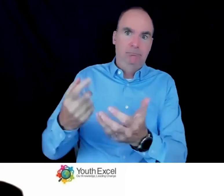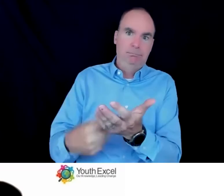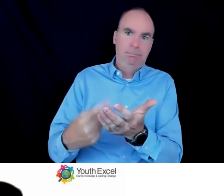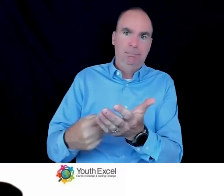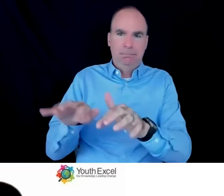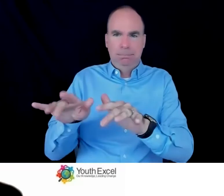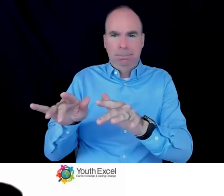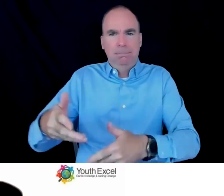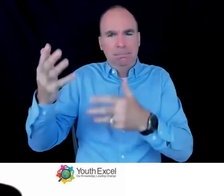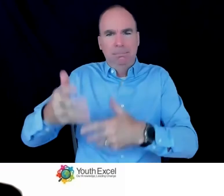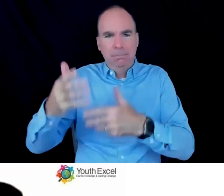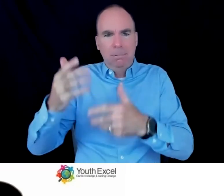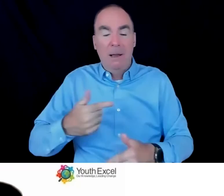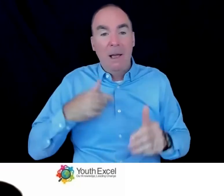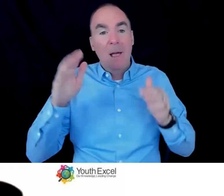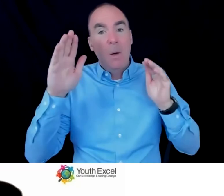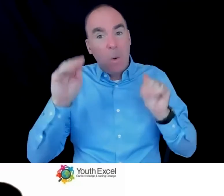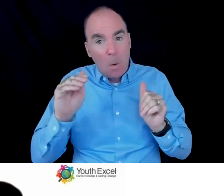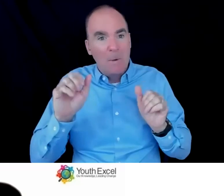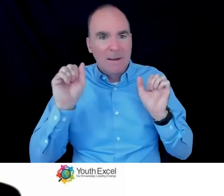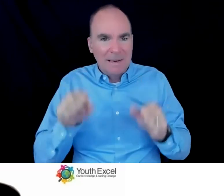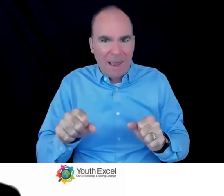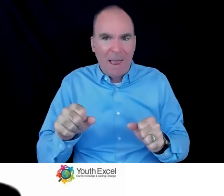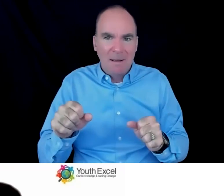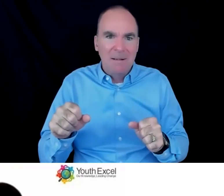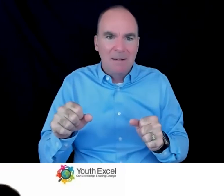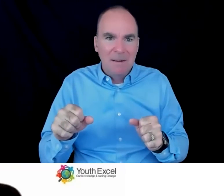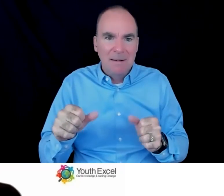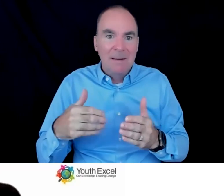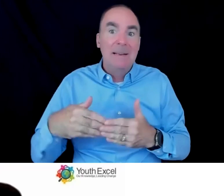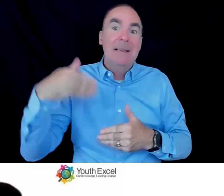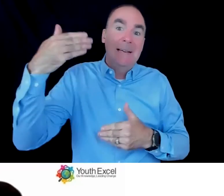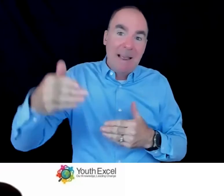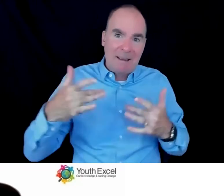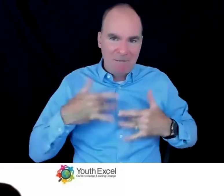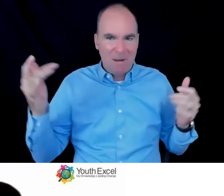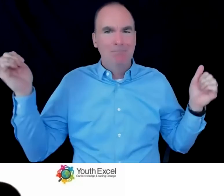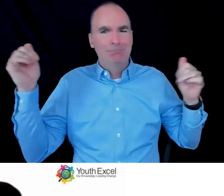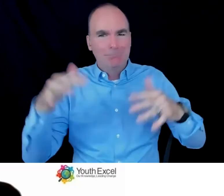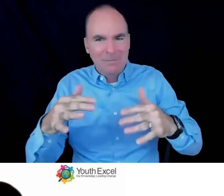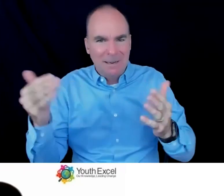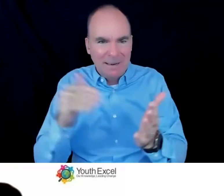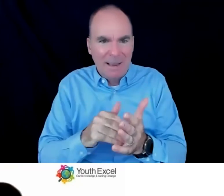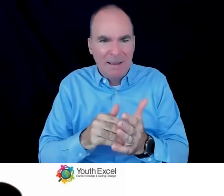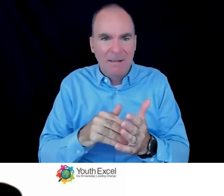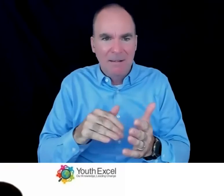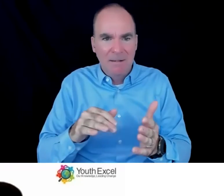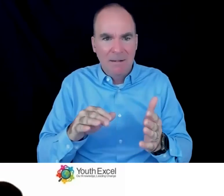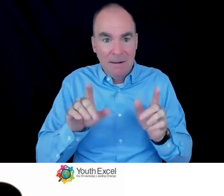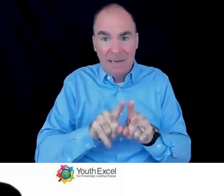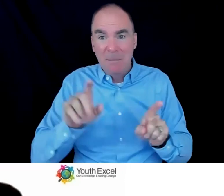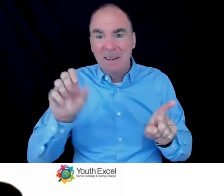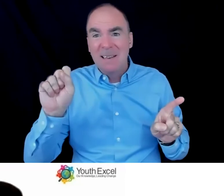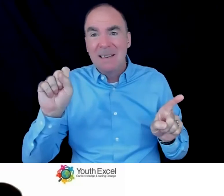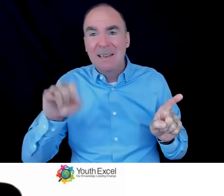I hope we'll get to experience each other on our next event. And without a doubt, as Sylvia also alluded